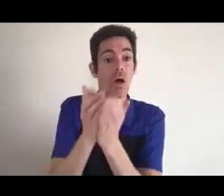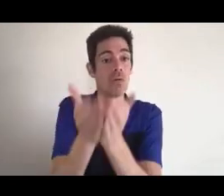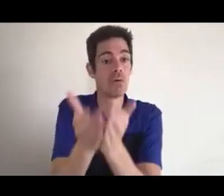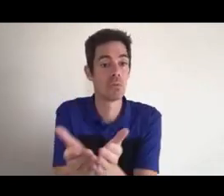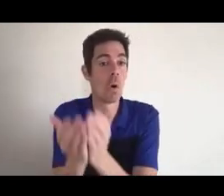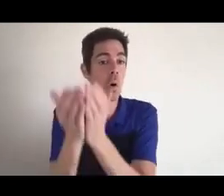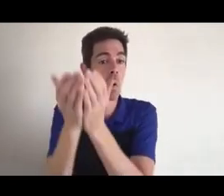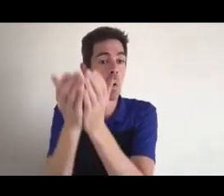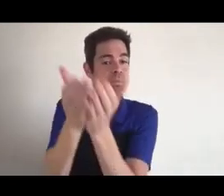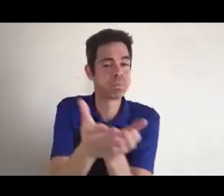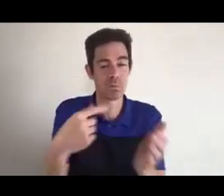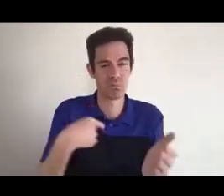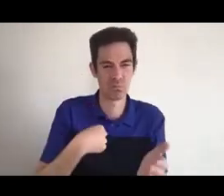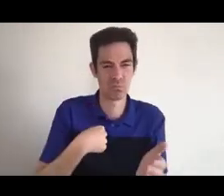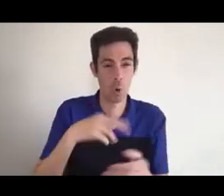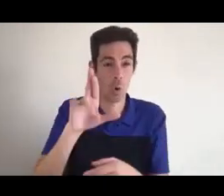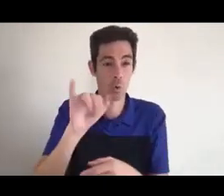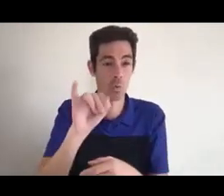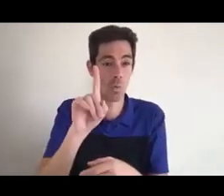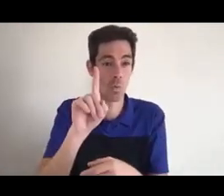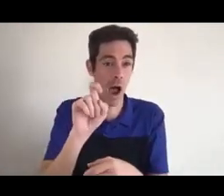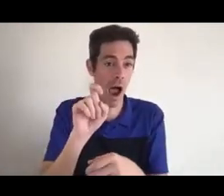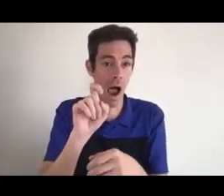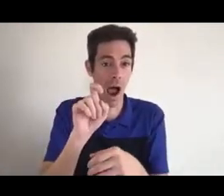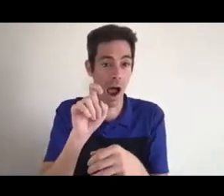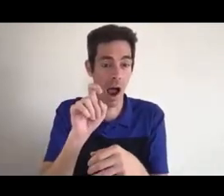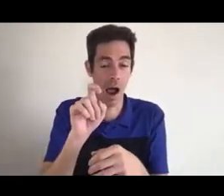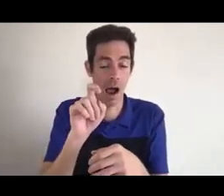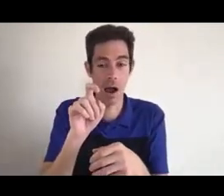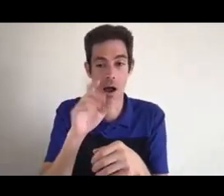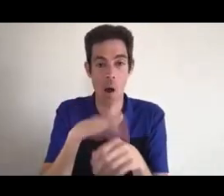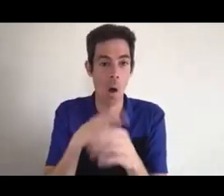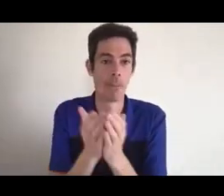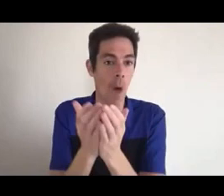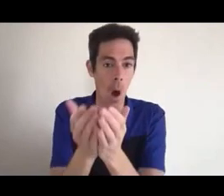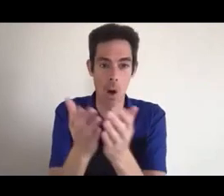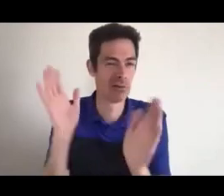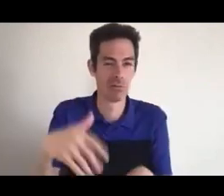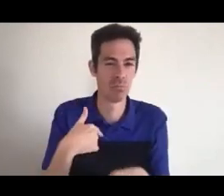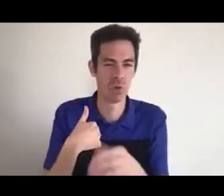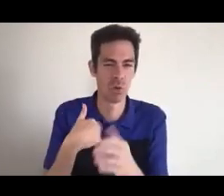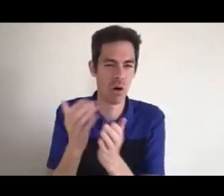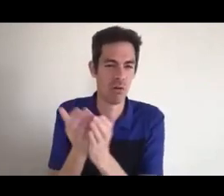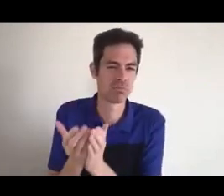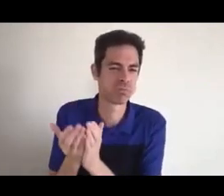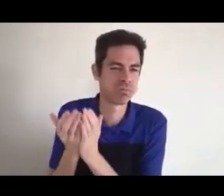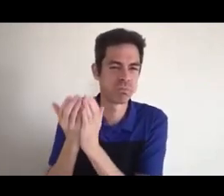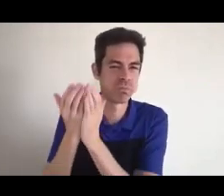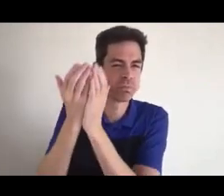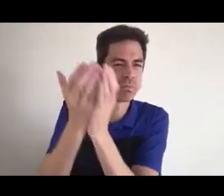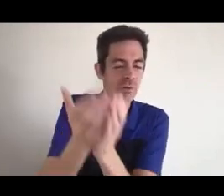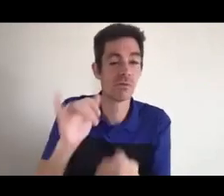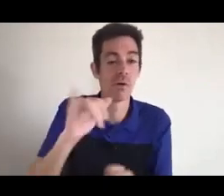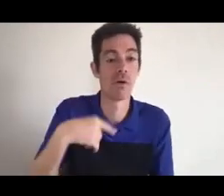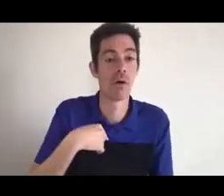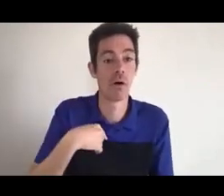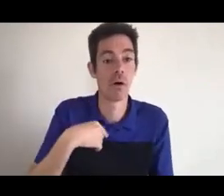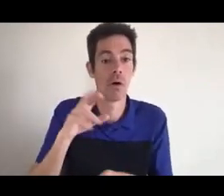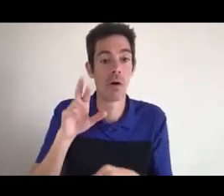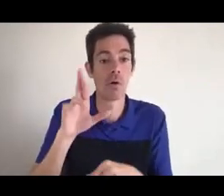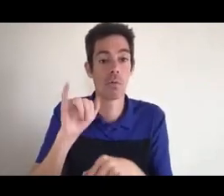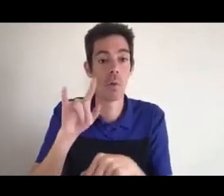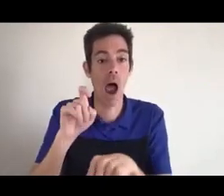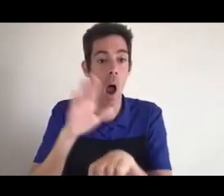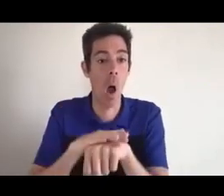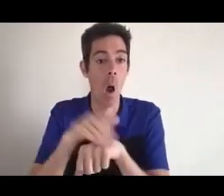into one 3D sign. So I ride on a boat. Instead of doing that, you can just